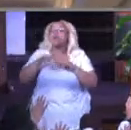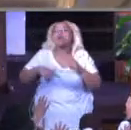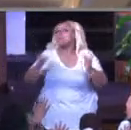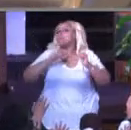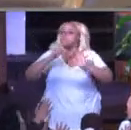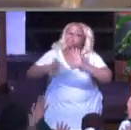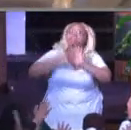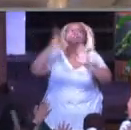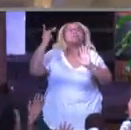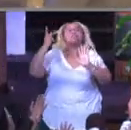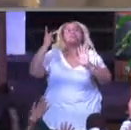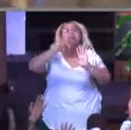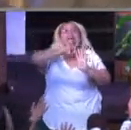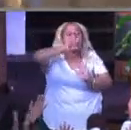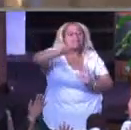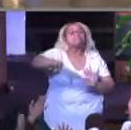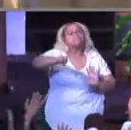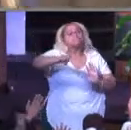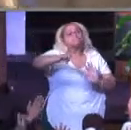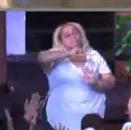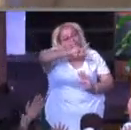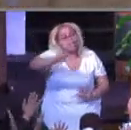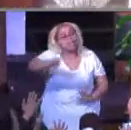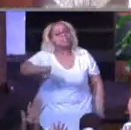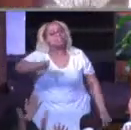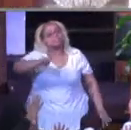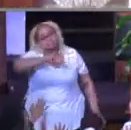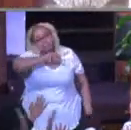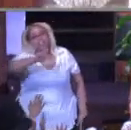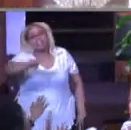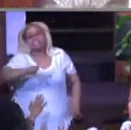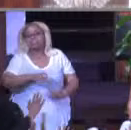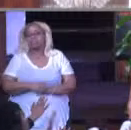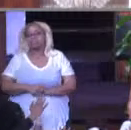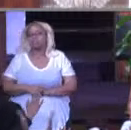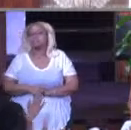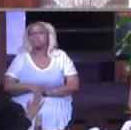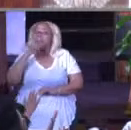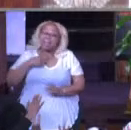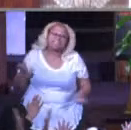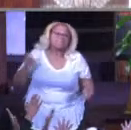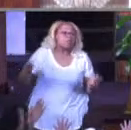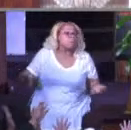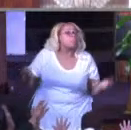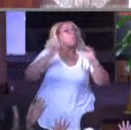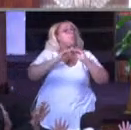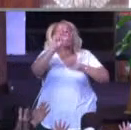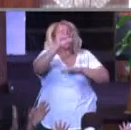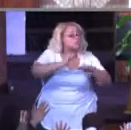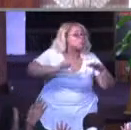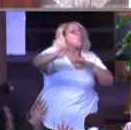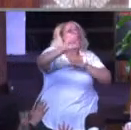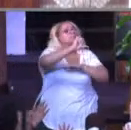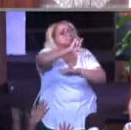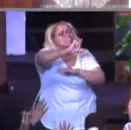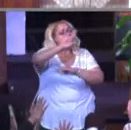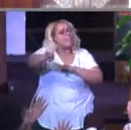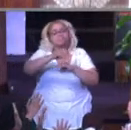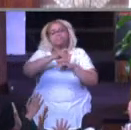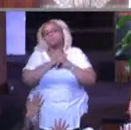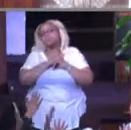double portion. Ask him. Ask him. Ask him. God, I need more of your anointing. Ask